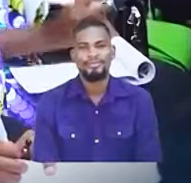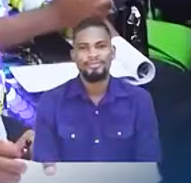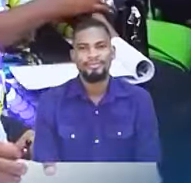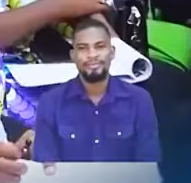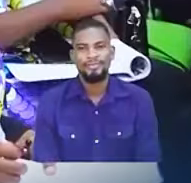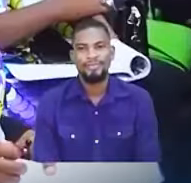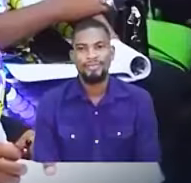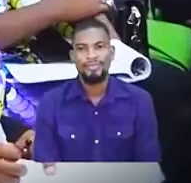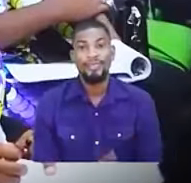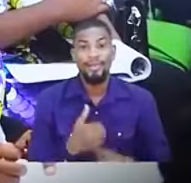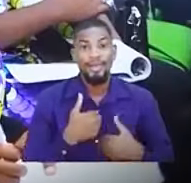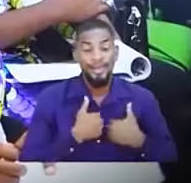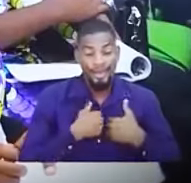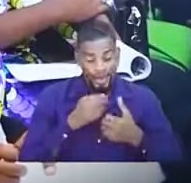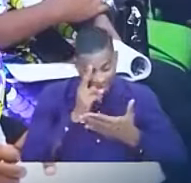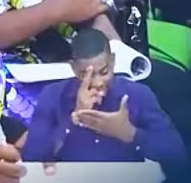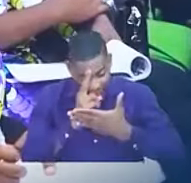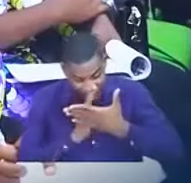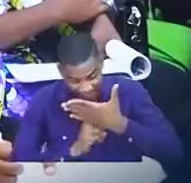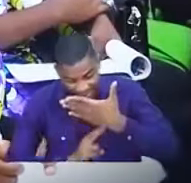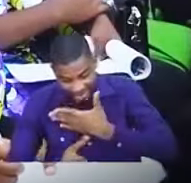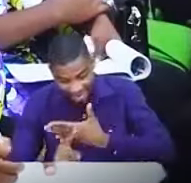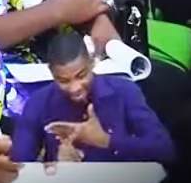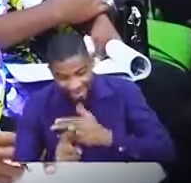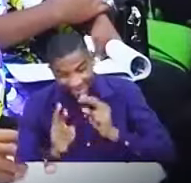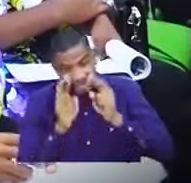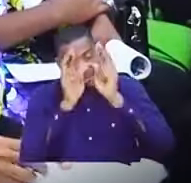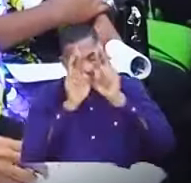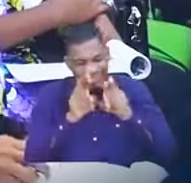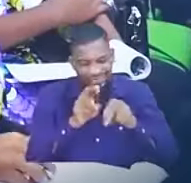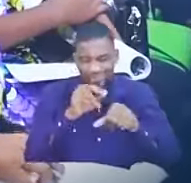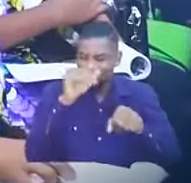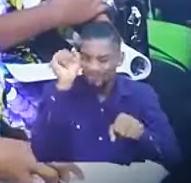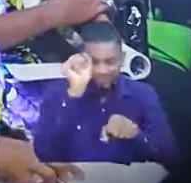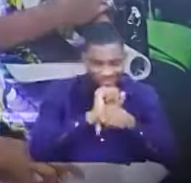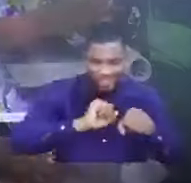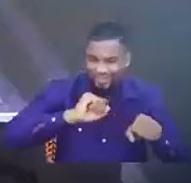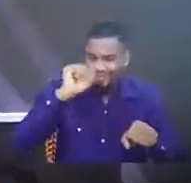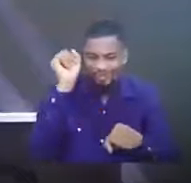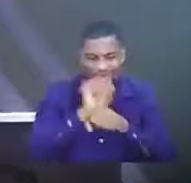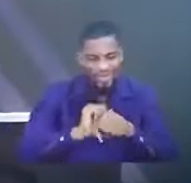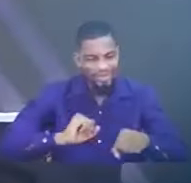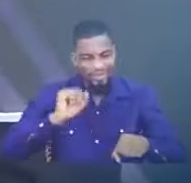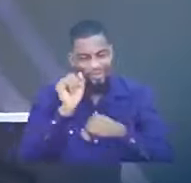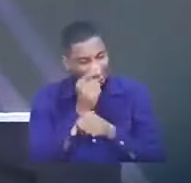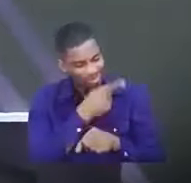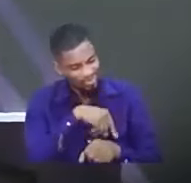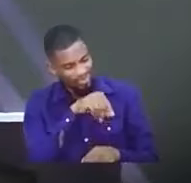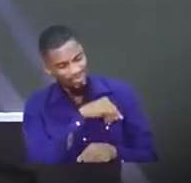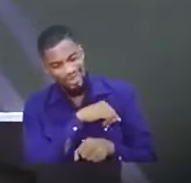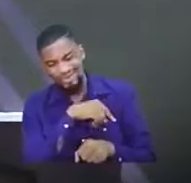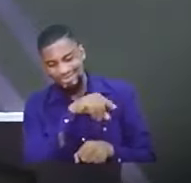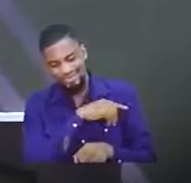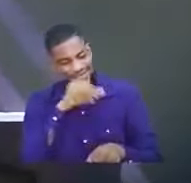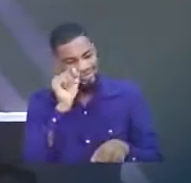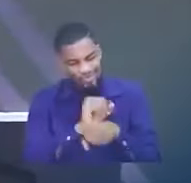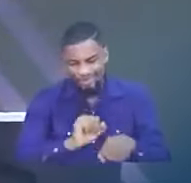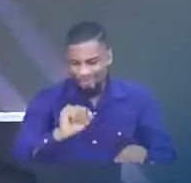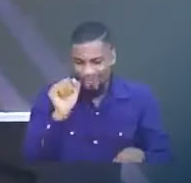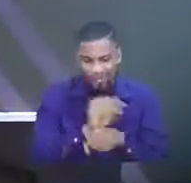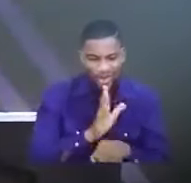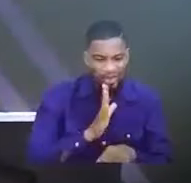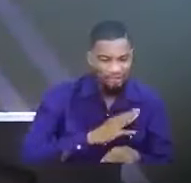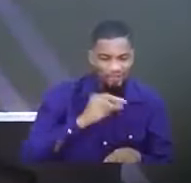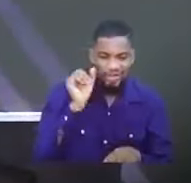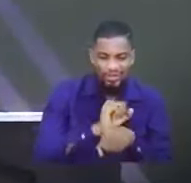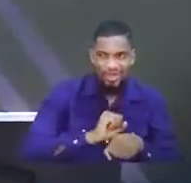hand, they are studious, they are hardworking, they spend quality time doing things that will help their